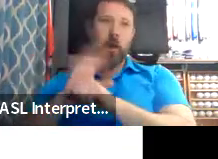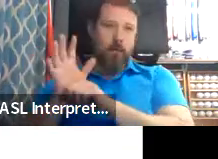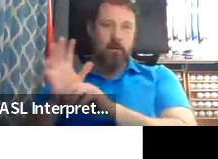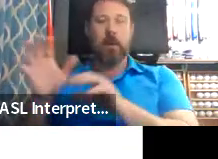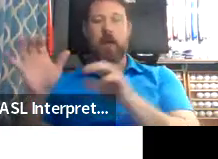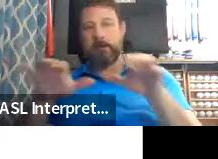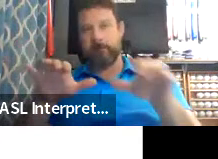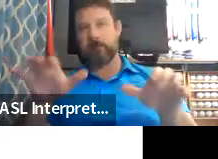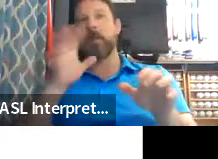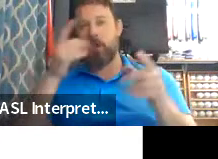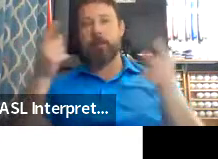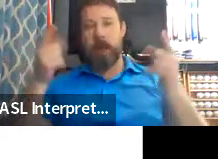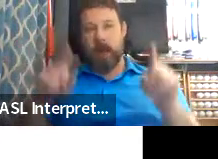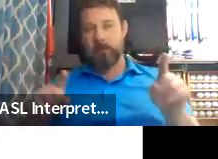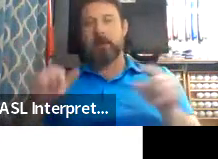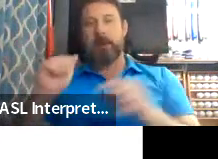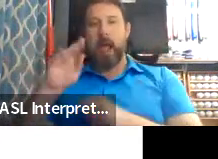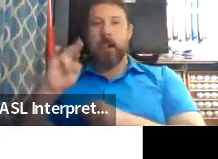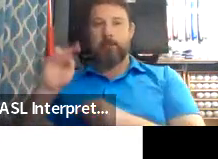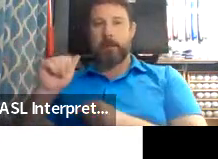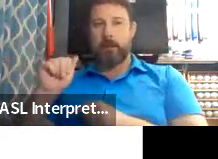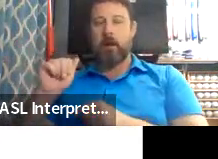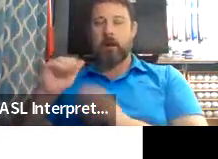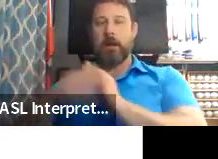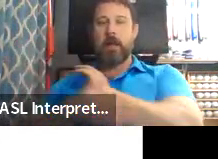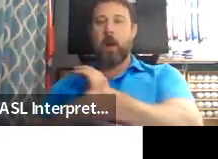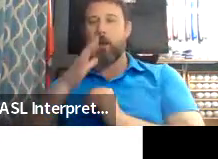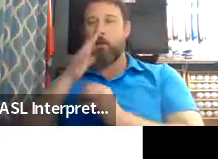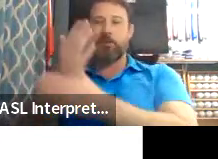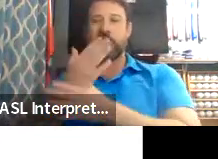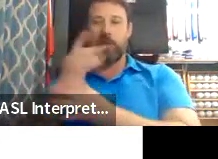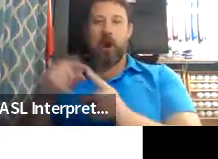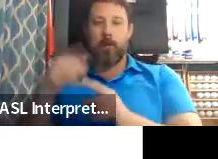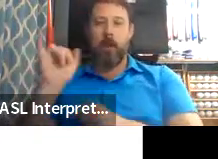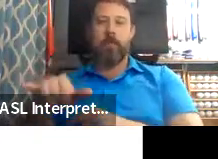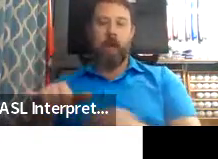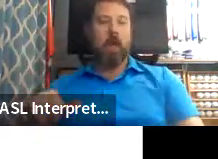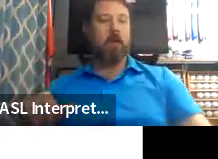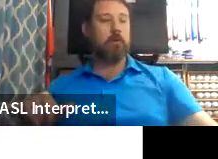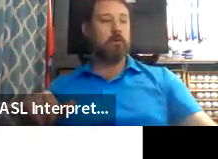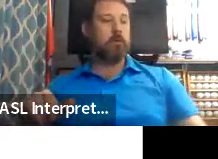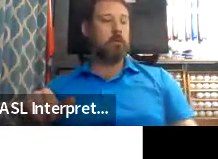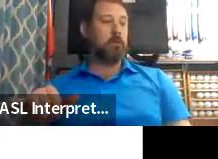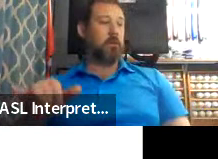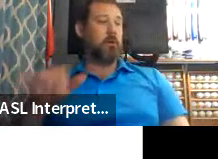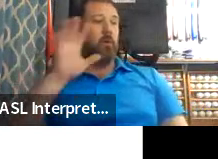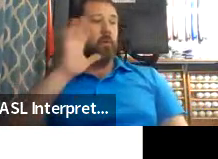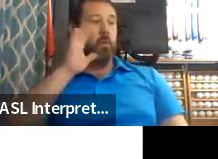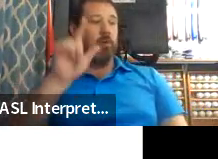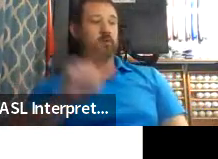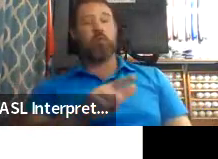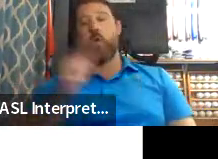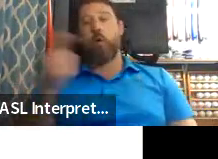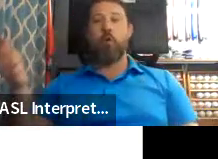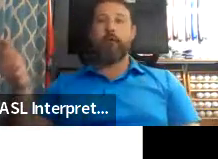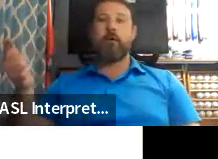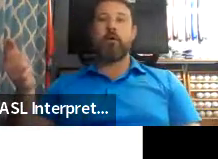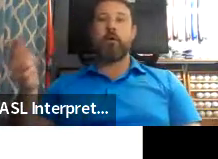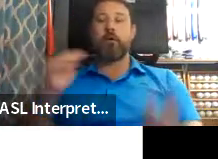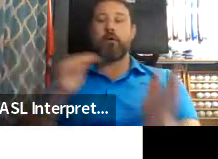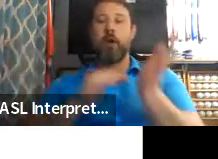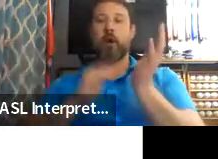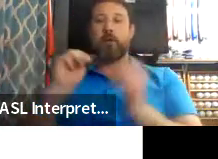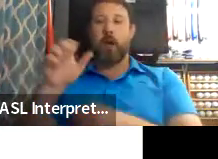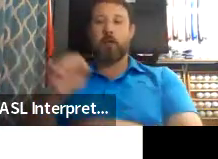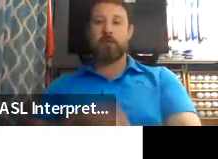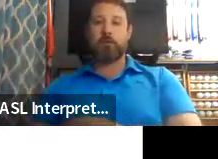will be happening in Alameda County. So Donato will share a little bit about that. So I will turn it over to Dr.